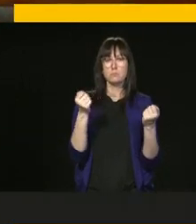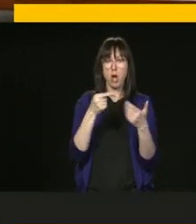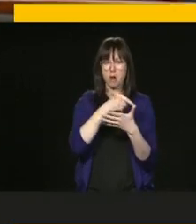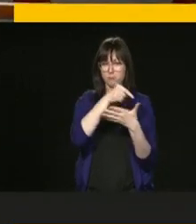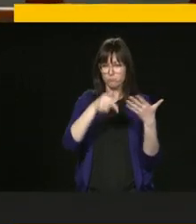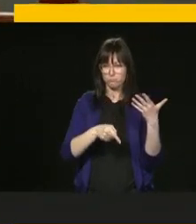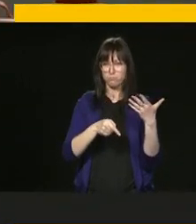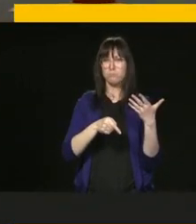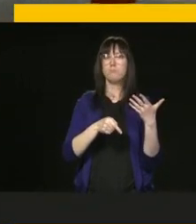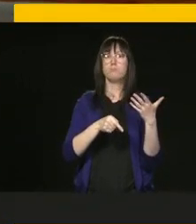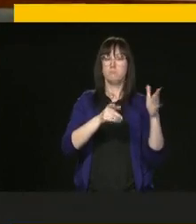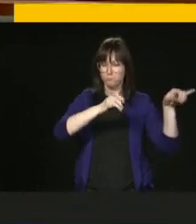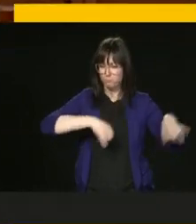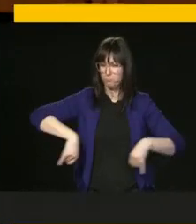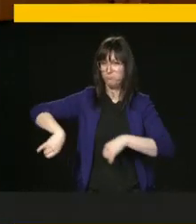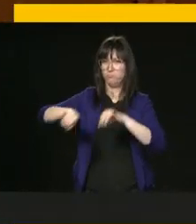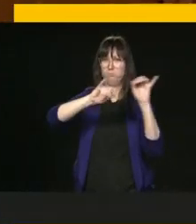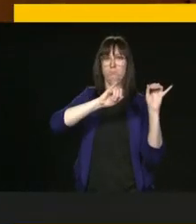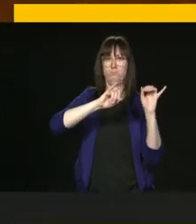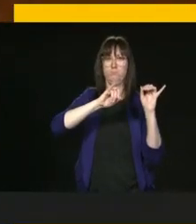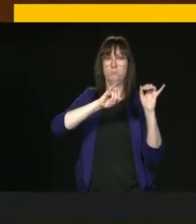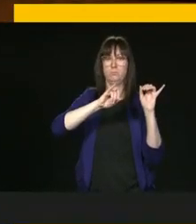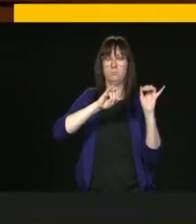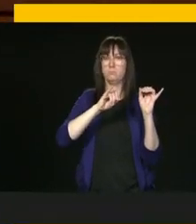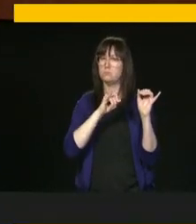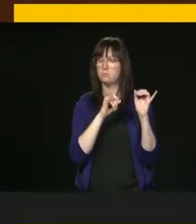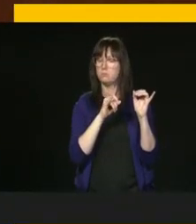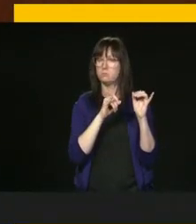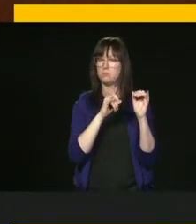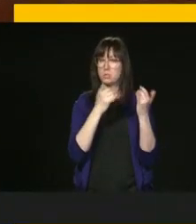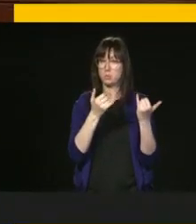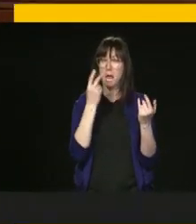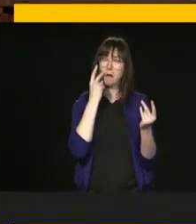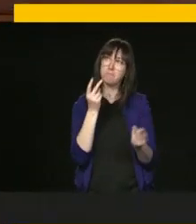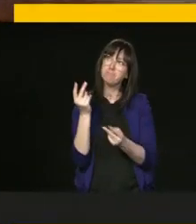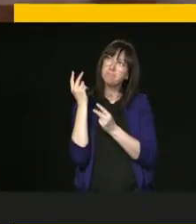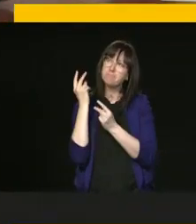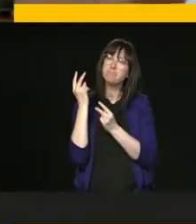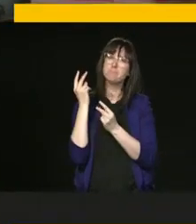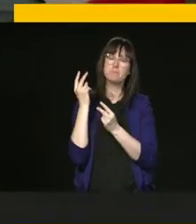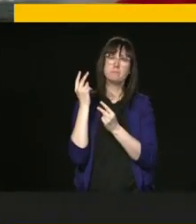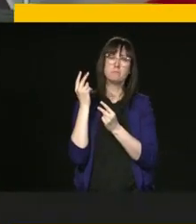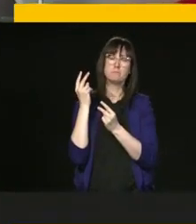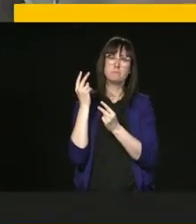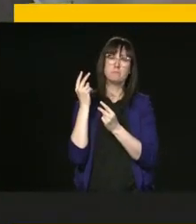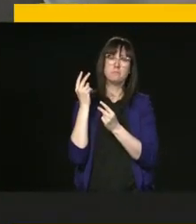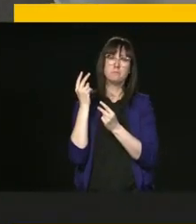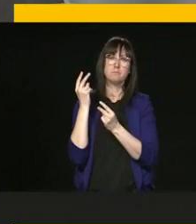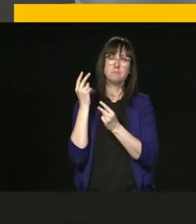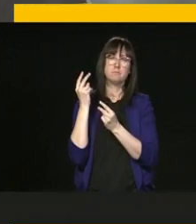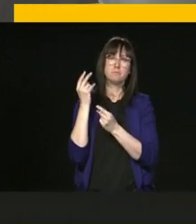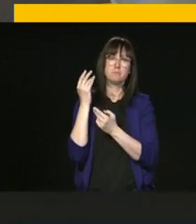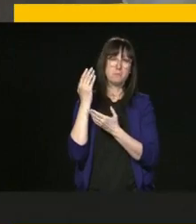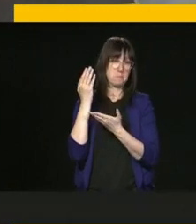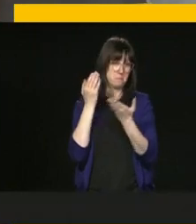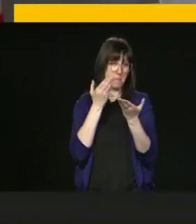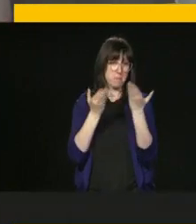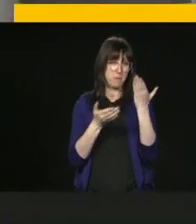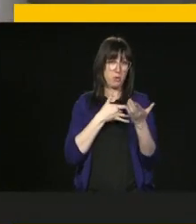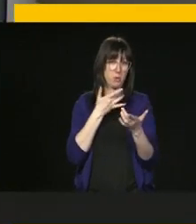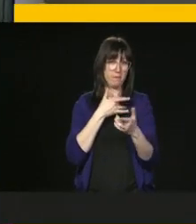Where are you in your reflection in terms of maybe closing the interprovincial